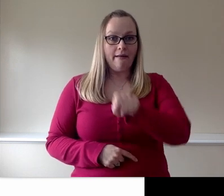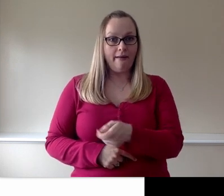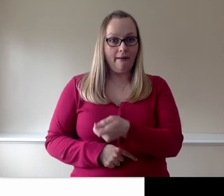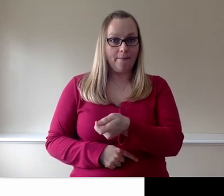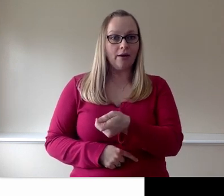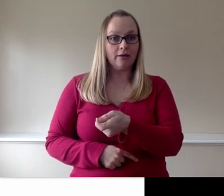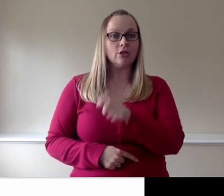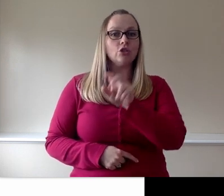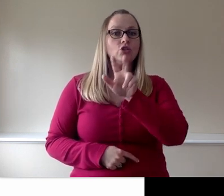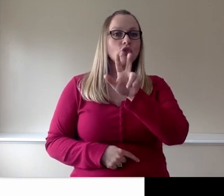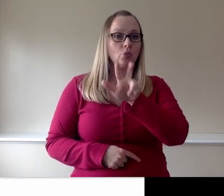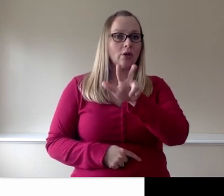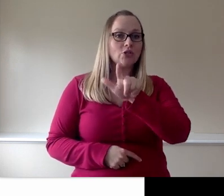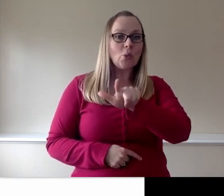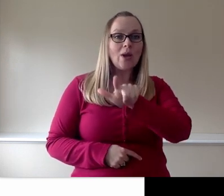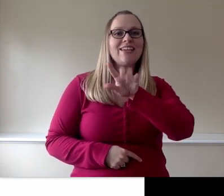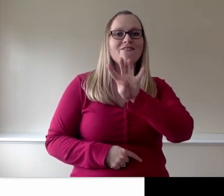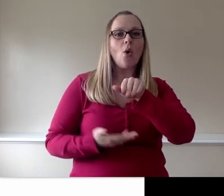answer to be